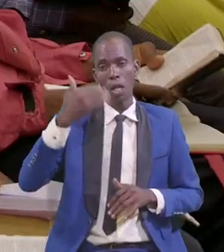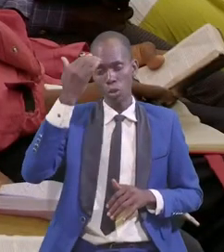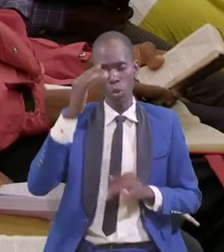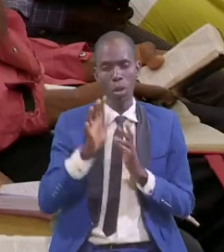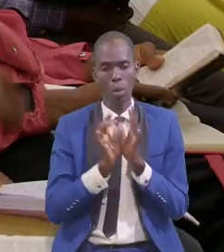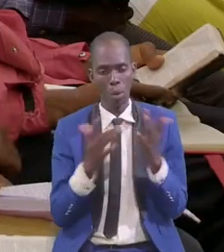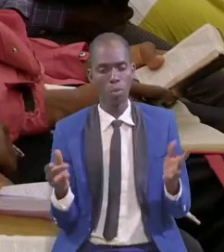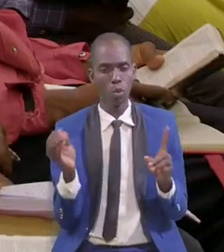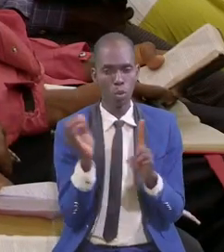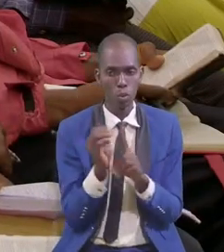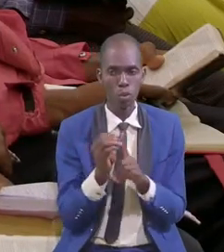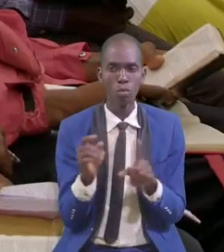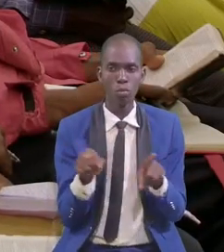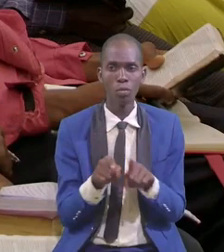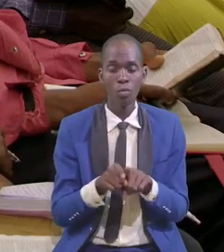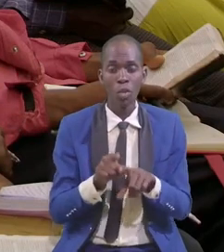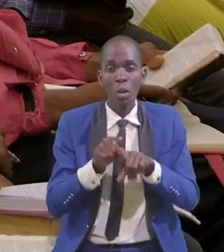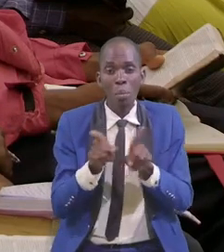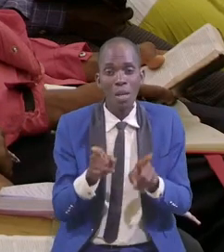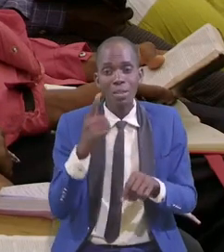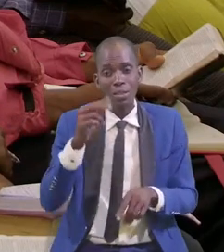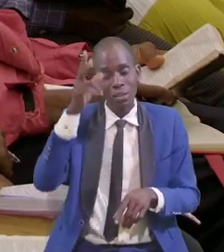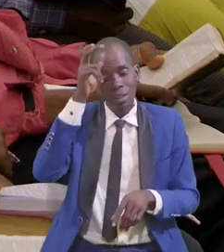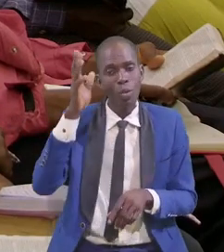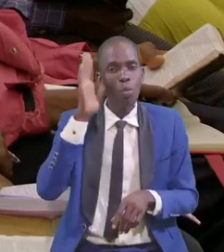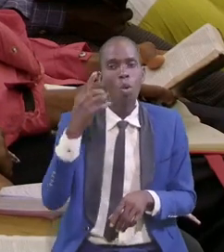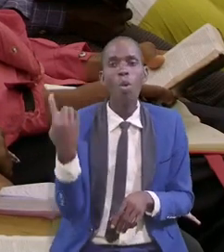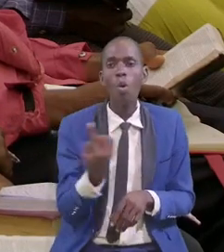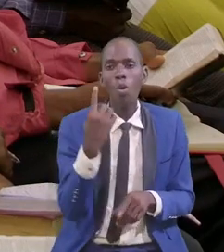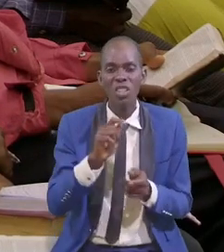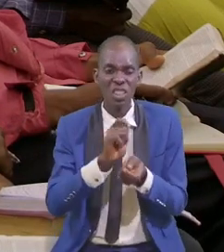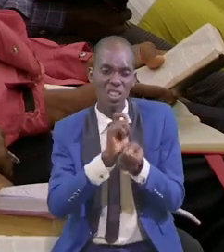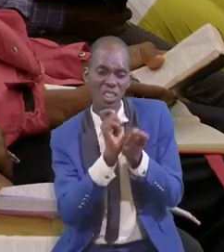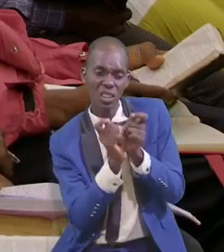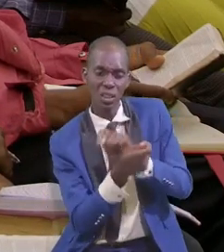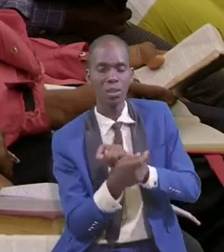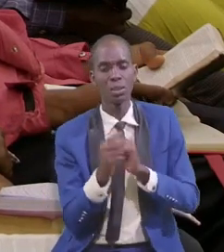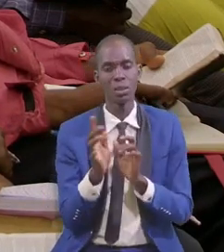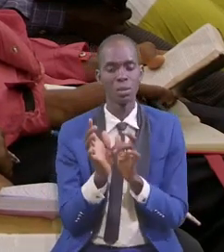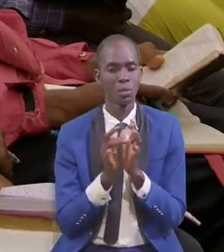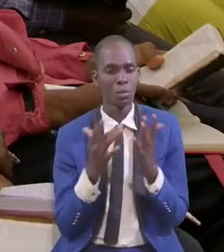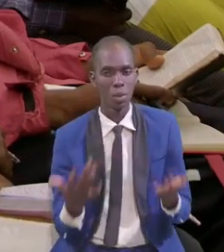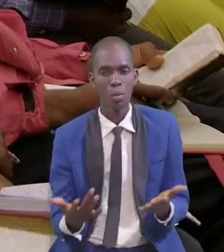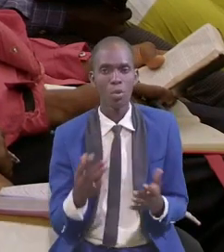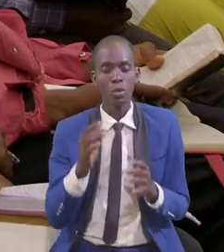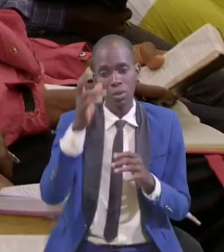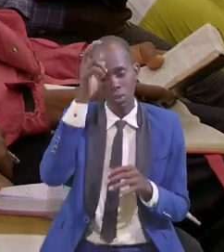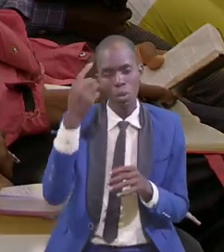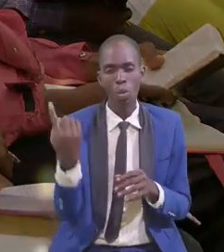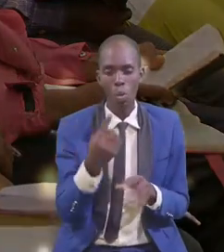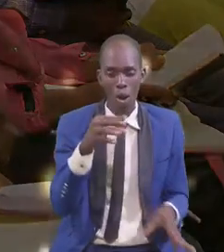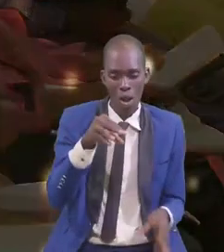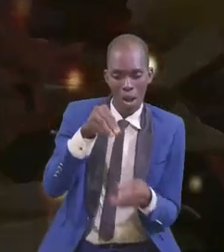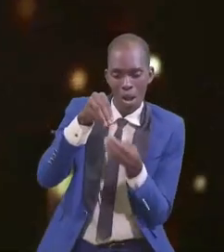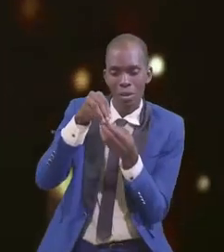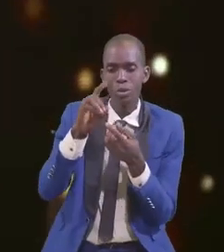will turn it upside down, he will take something out of the word, he will add something to the word, and